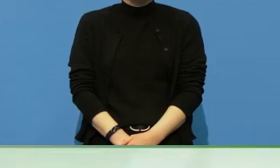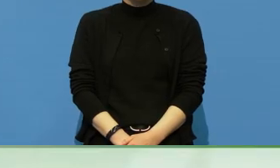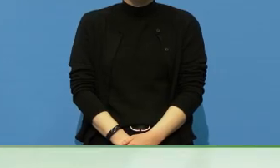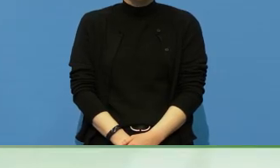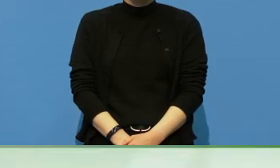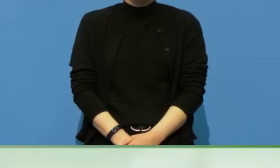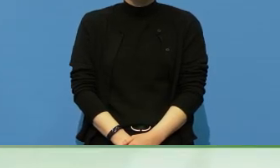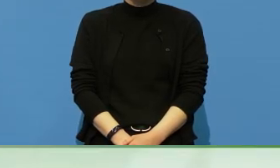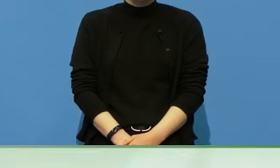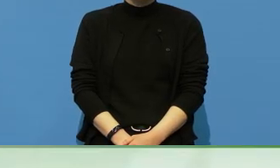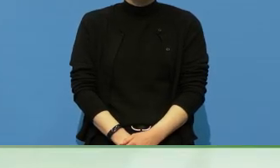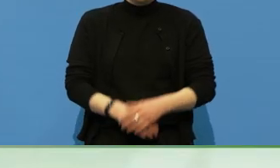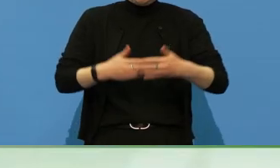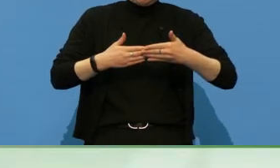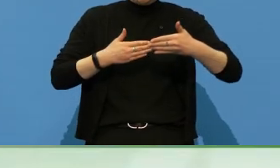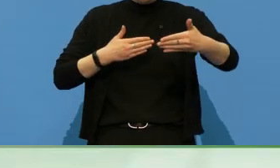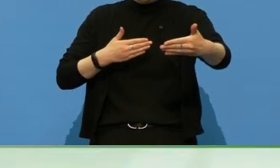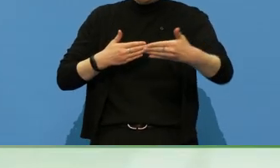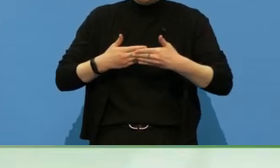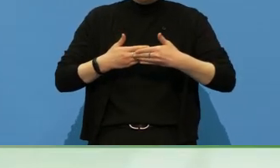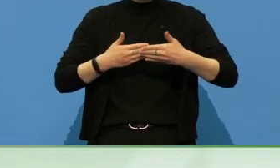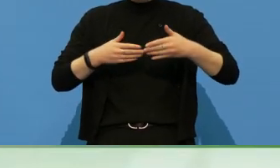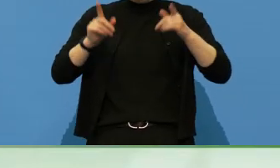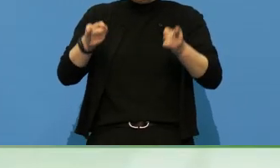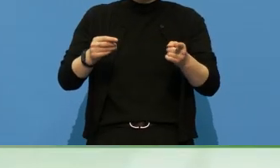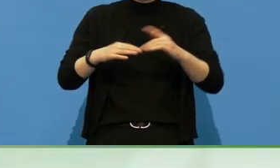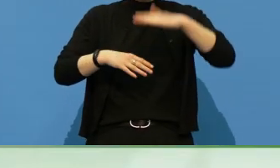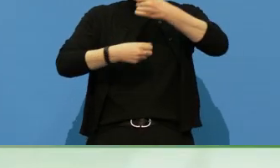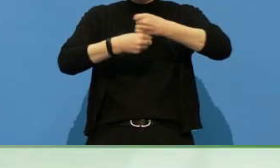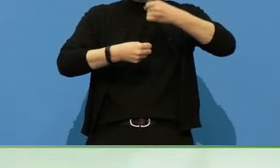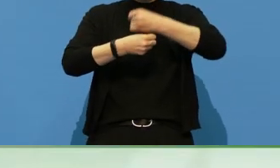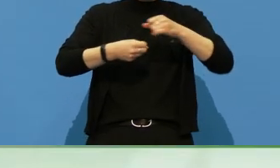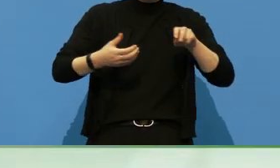lot of education. And I'm agree that also the European